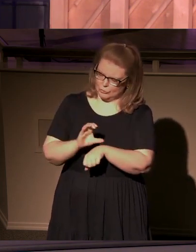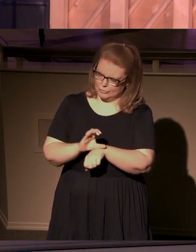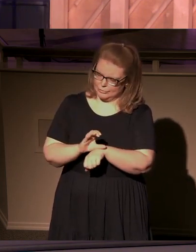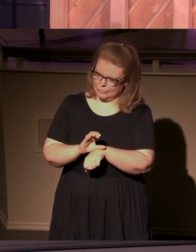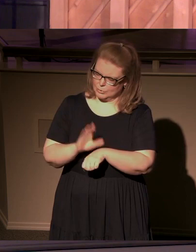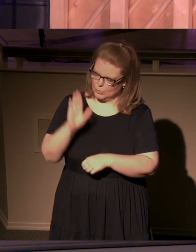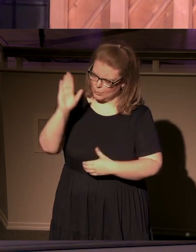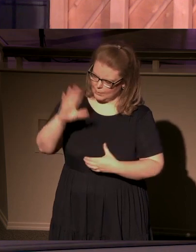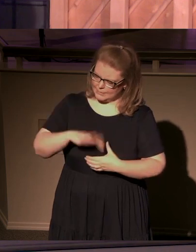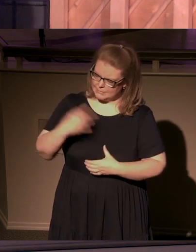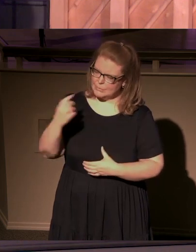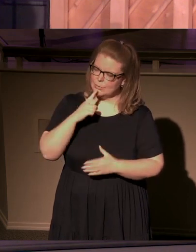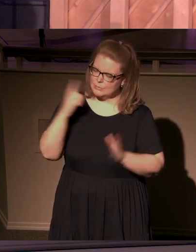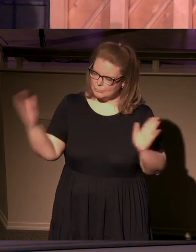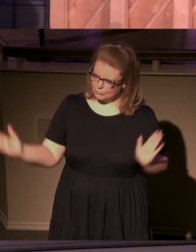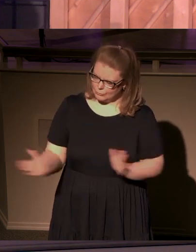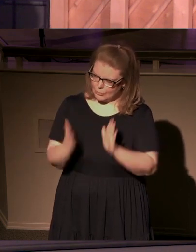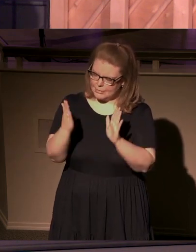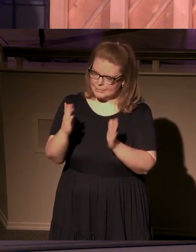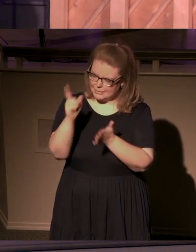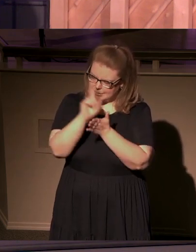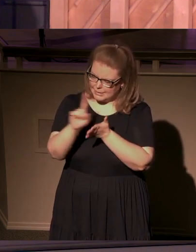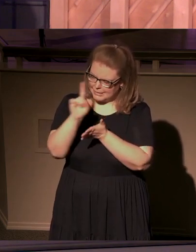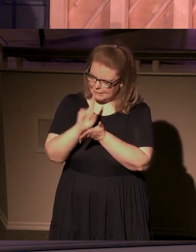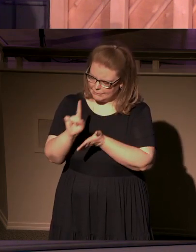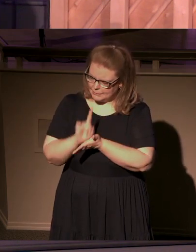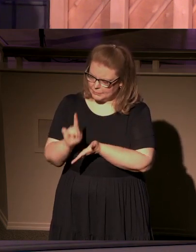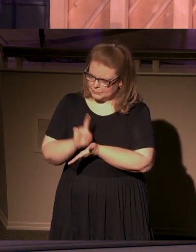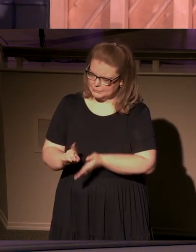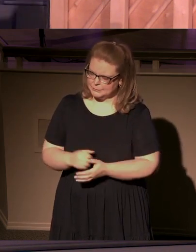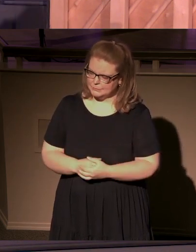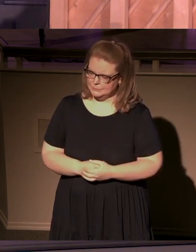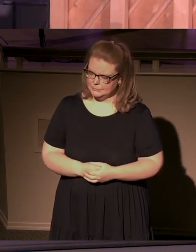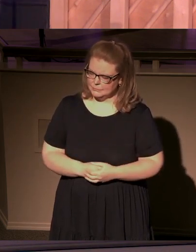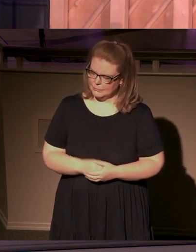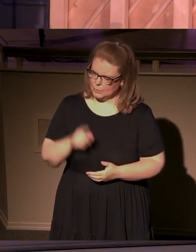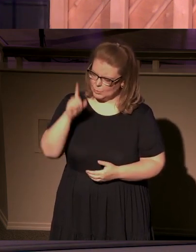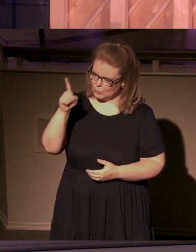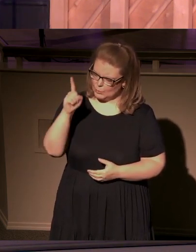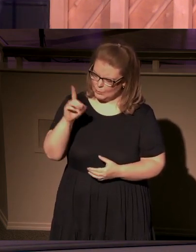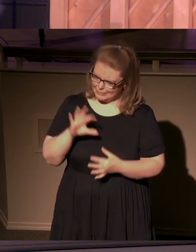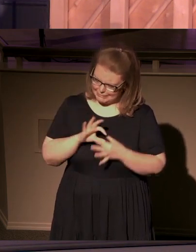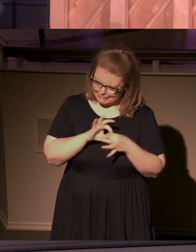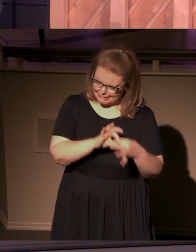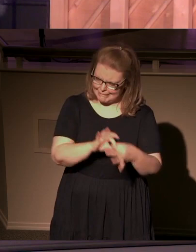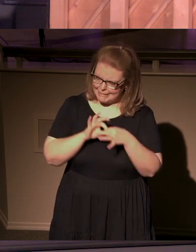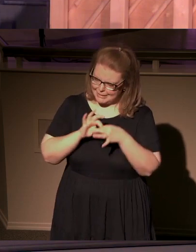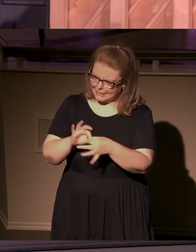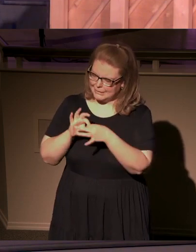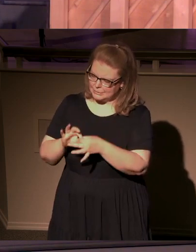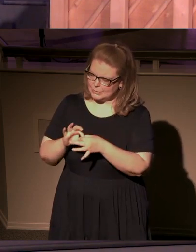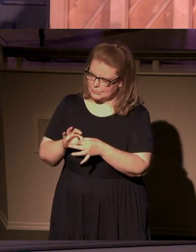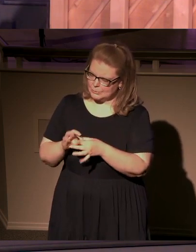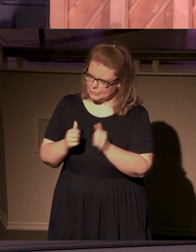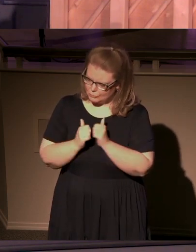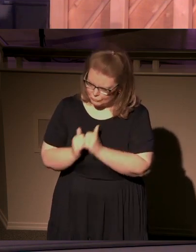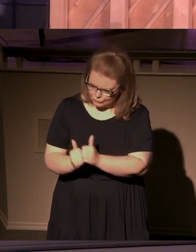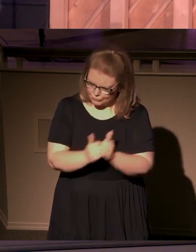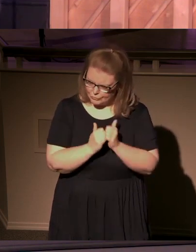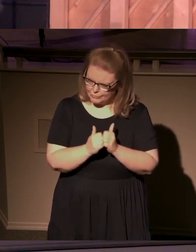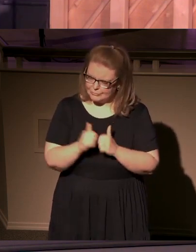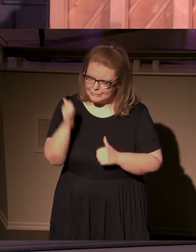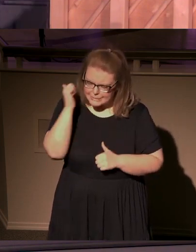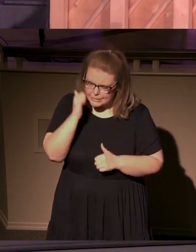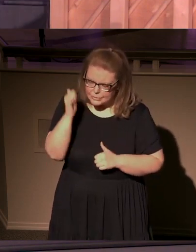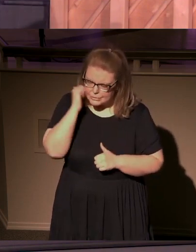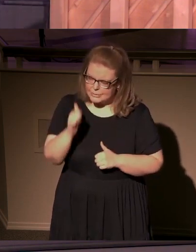your Spirit is present each week, where you connect us to each other each day, where our